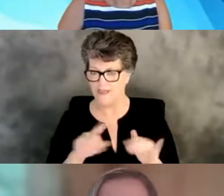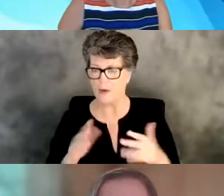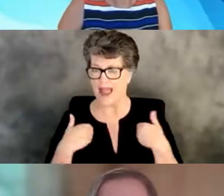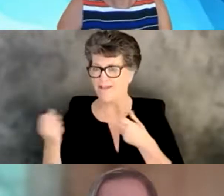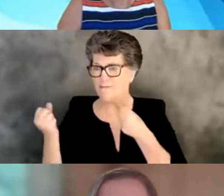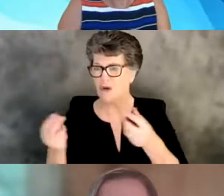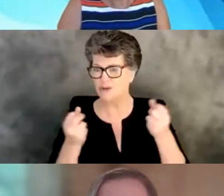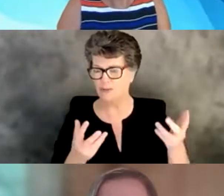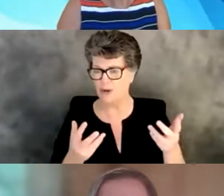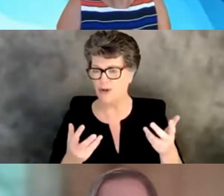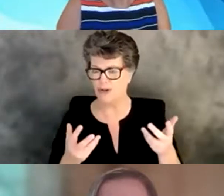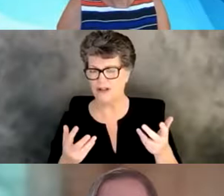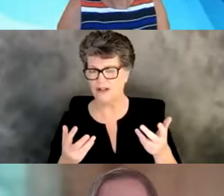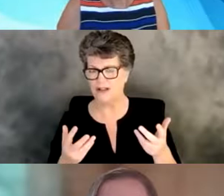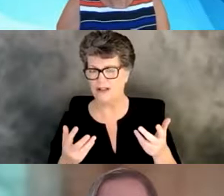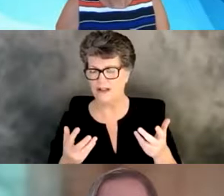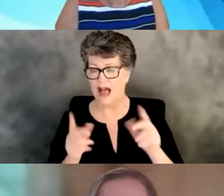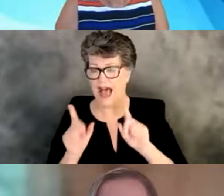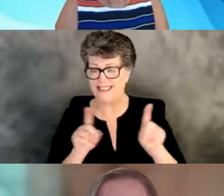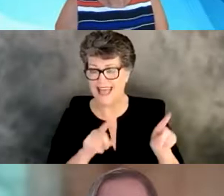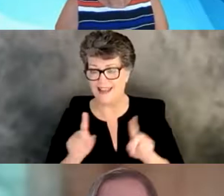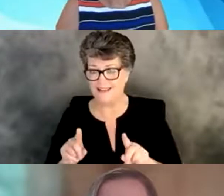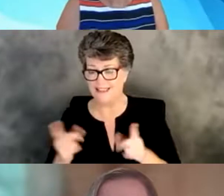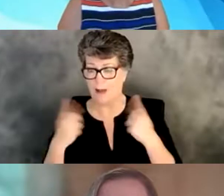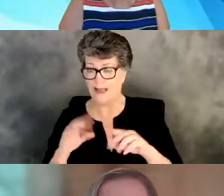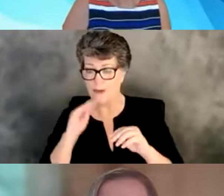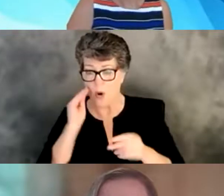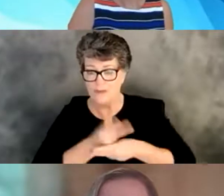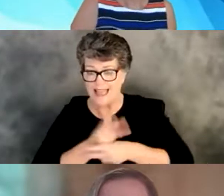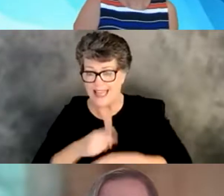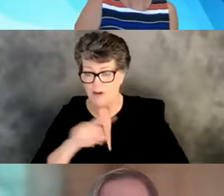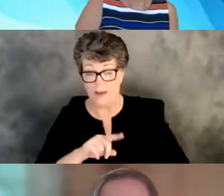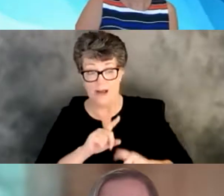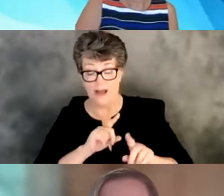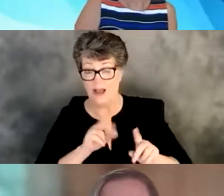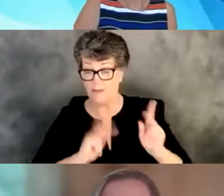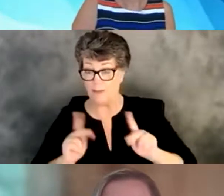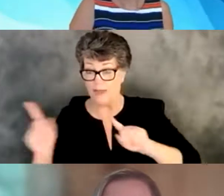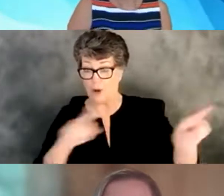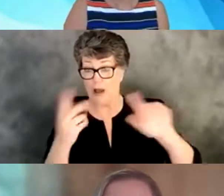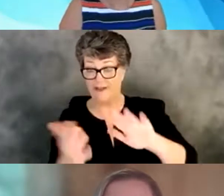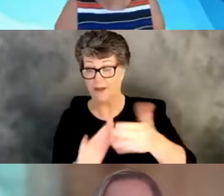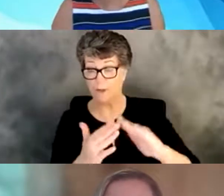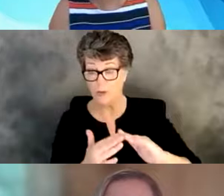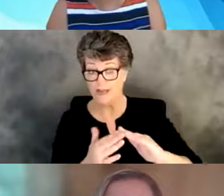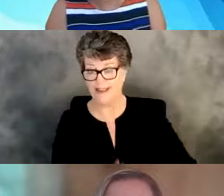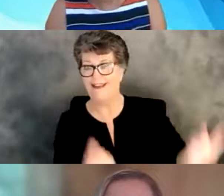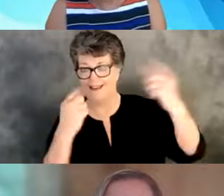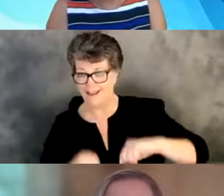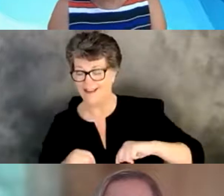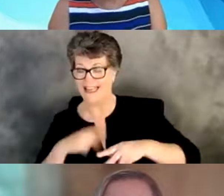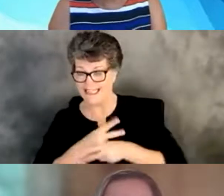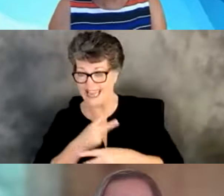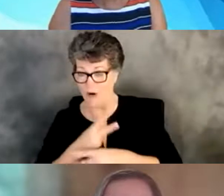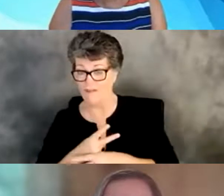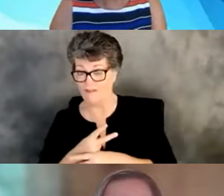multiple attendants possibly taking care of them. Attendants that would go out in the community and could